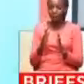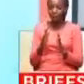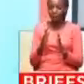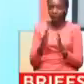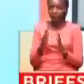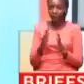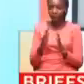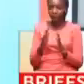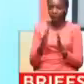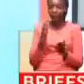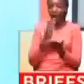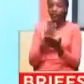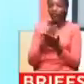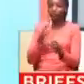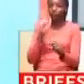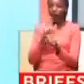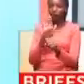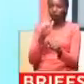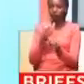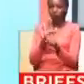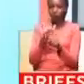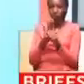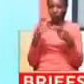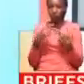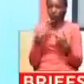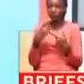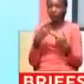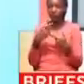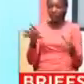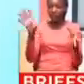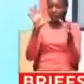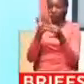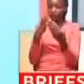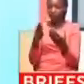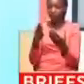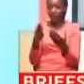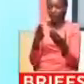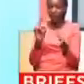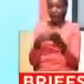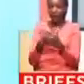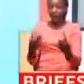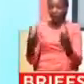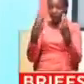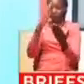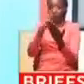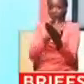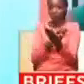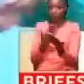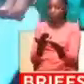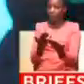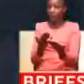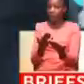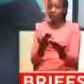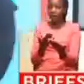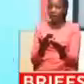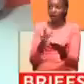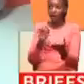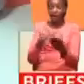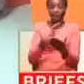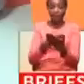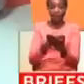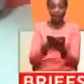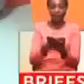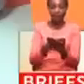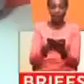And of course, many other comments of people saying that they're following, they're locked in, and they are watching. Of course, Erica Mukisa